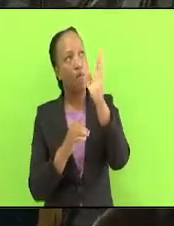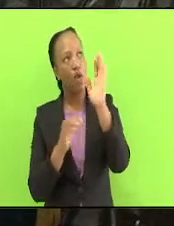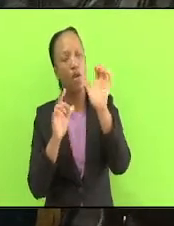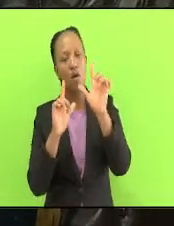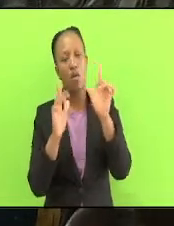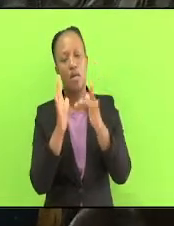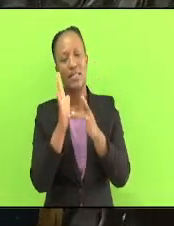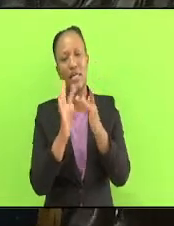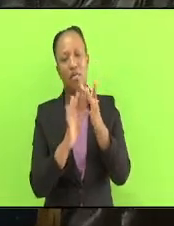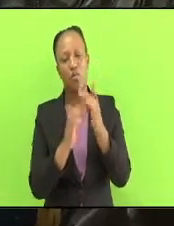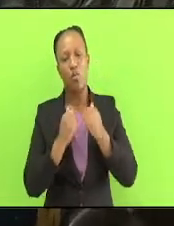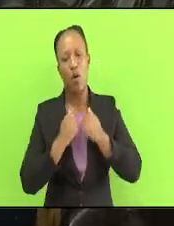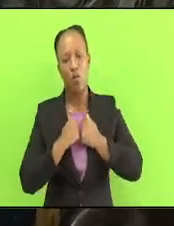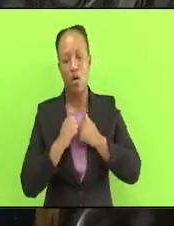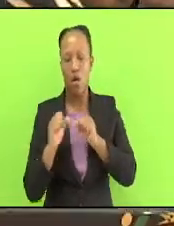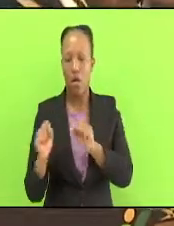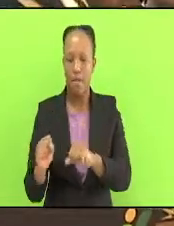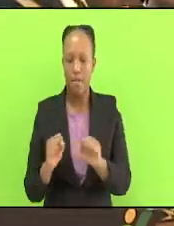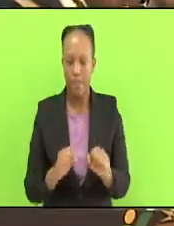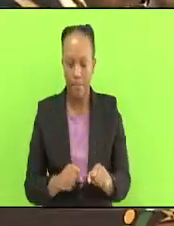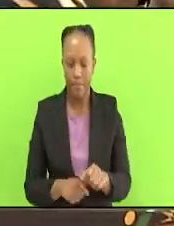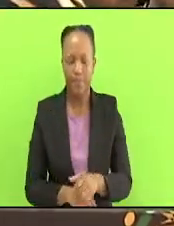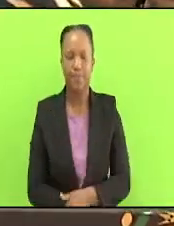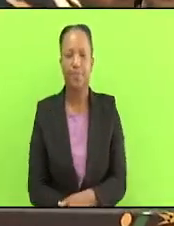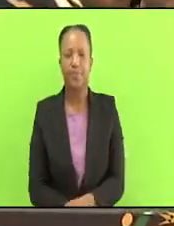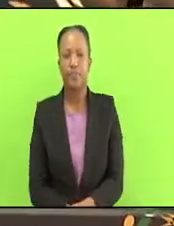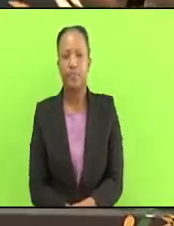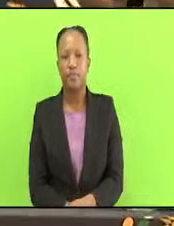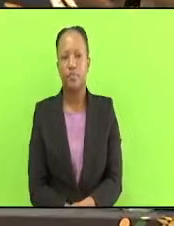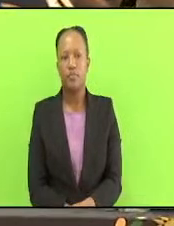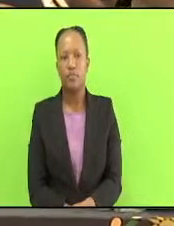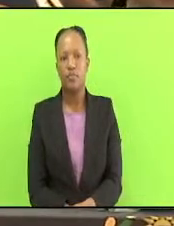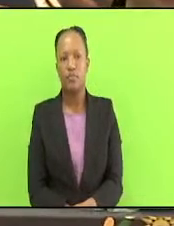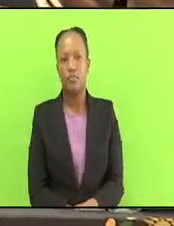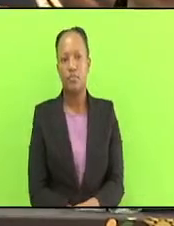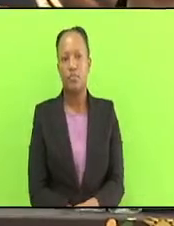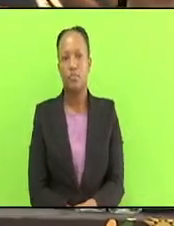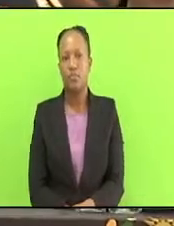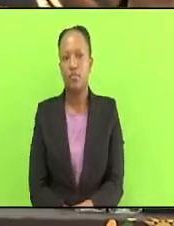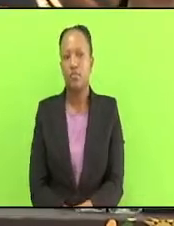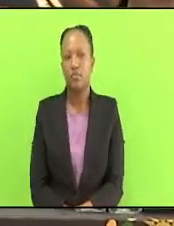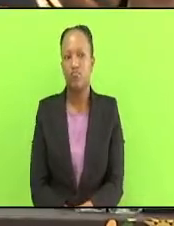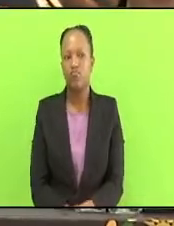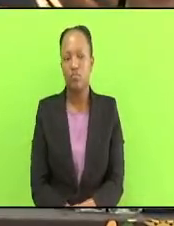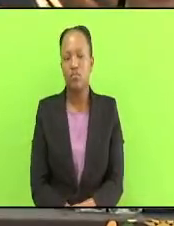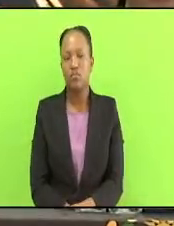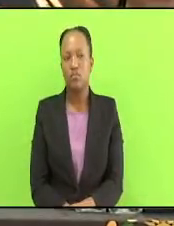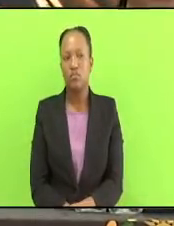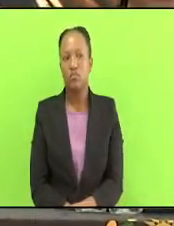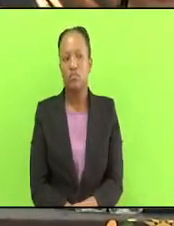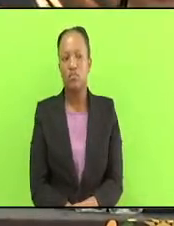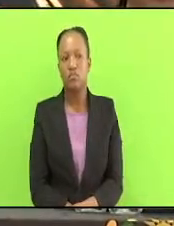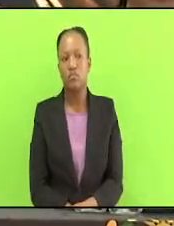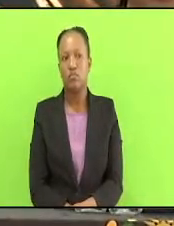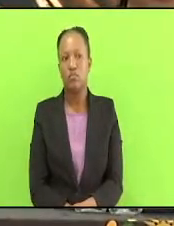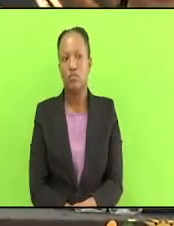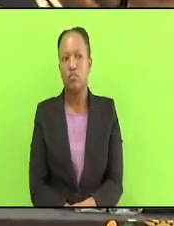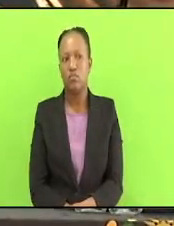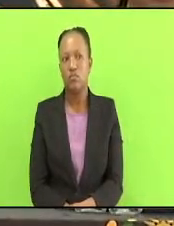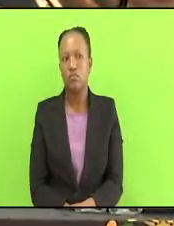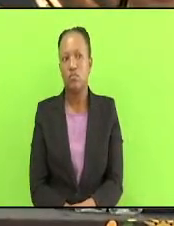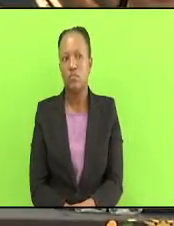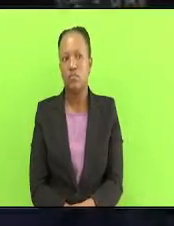me say a greeting to our parliamentary members, the chairperson, and everybody here present in the name of our